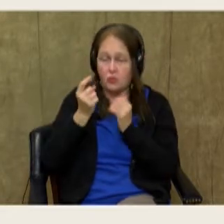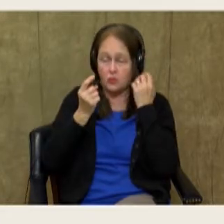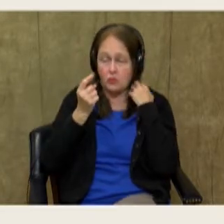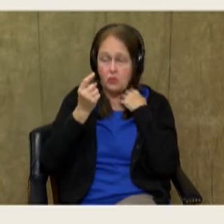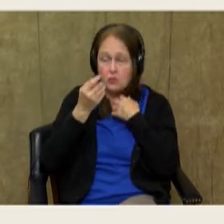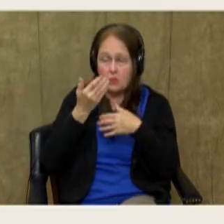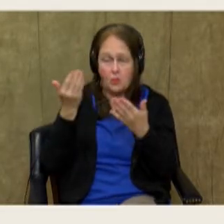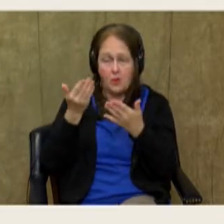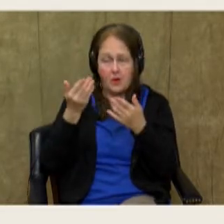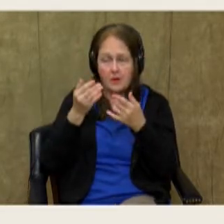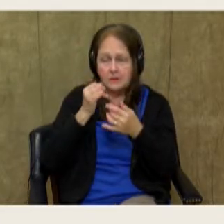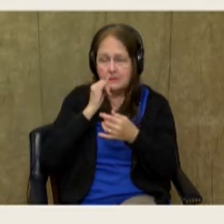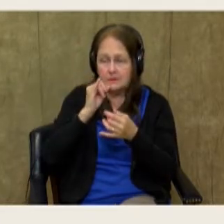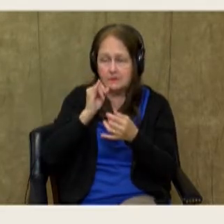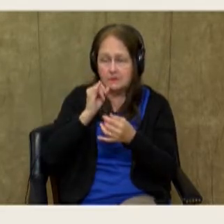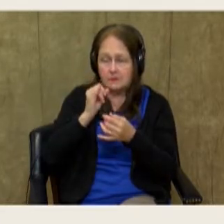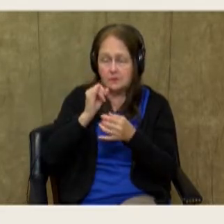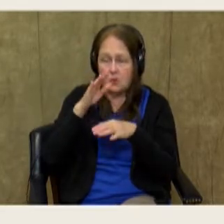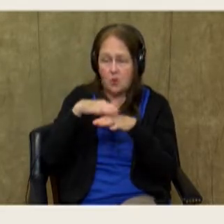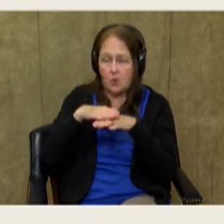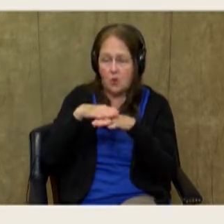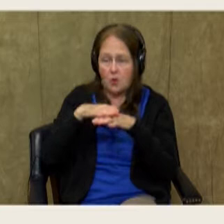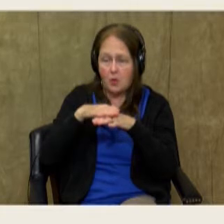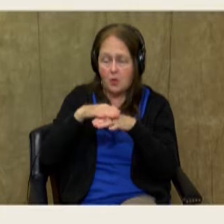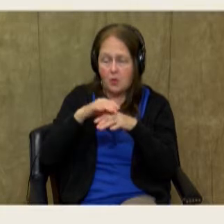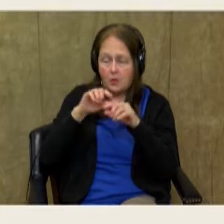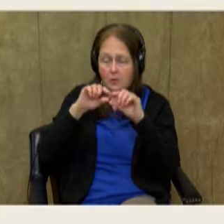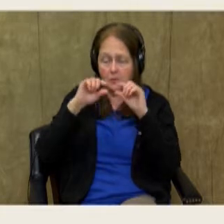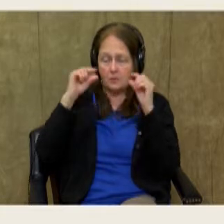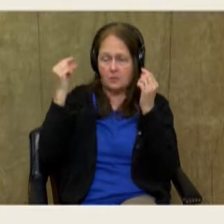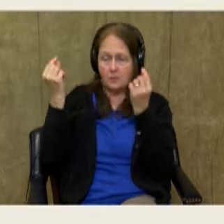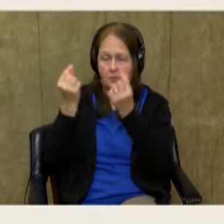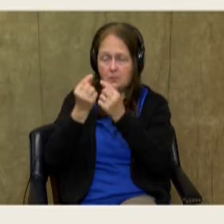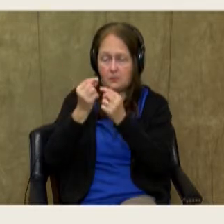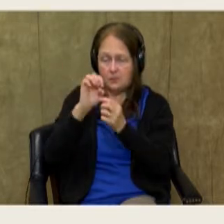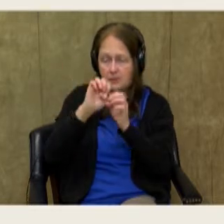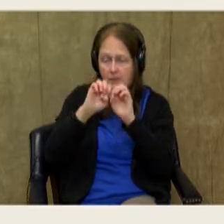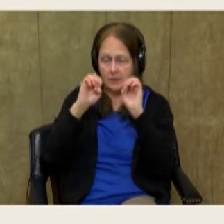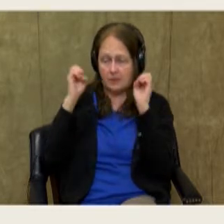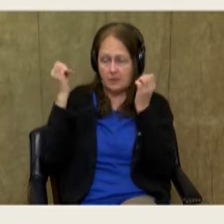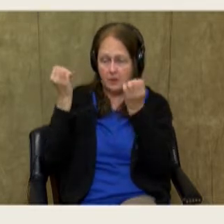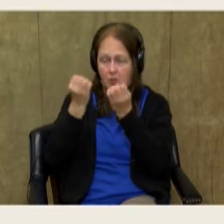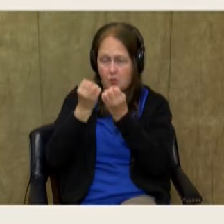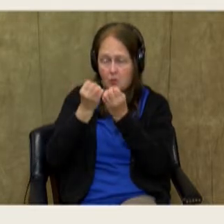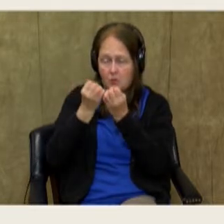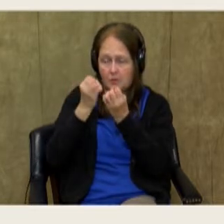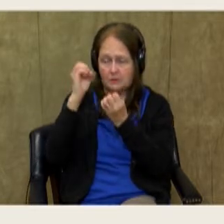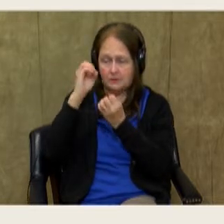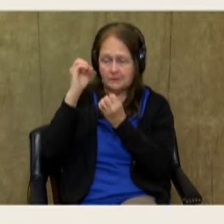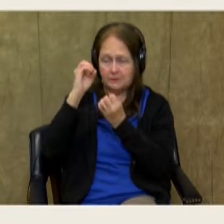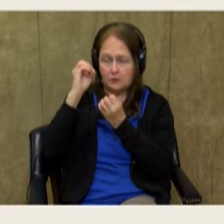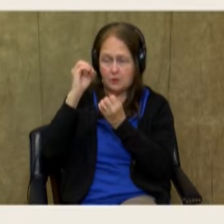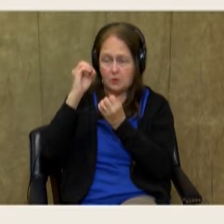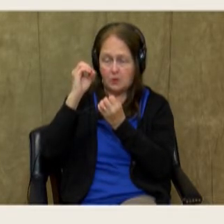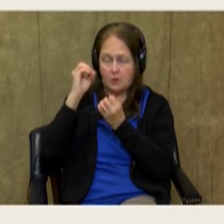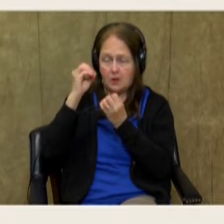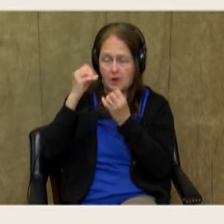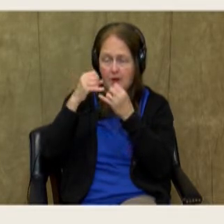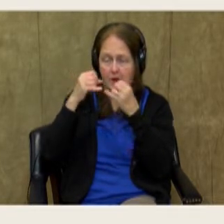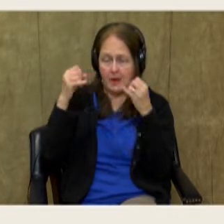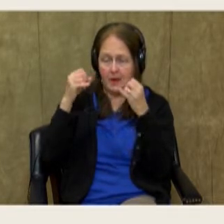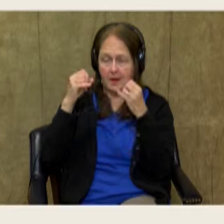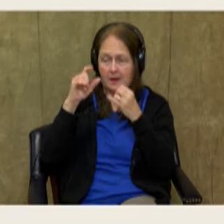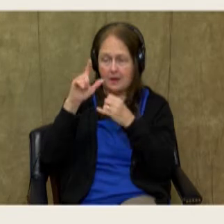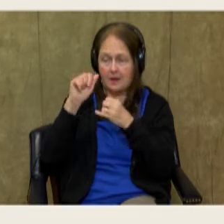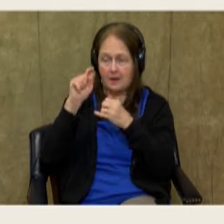this is on Earth. This is at the equator. We've got the equator, which is our 0 degrees line of latitude, and then we've